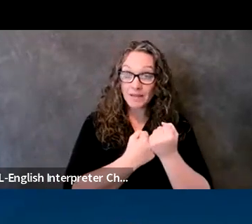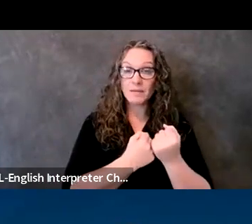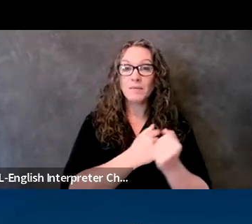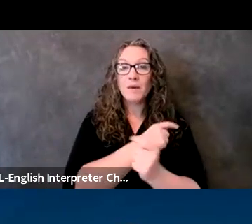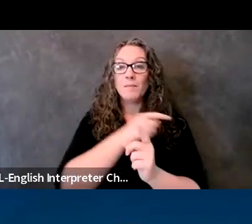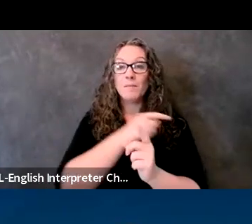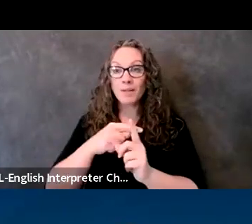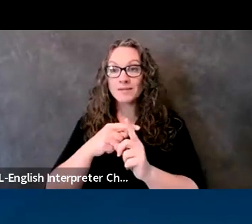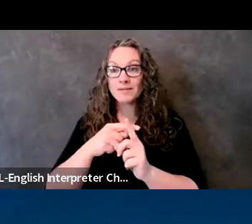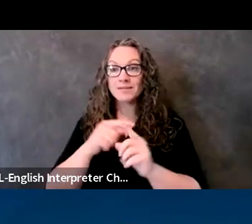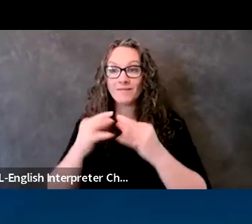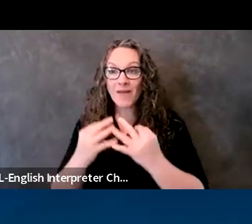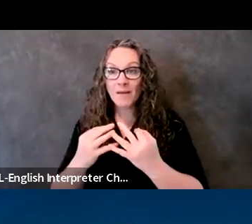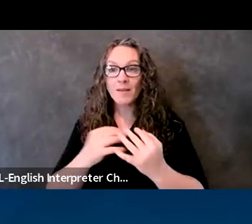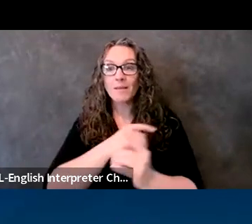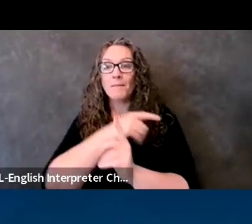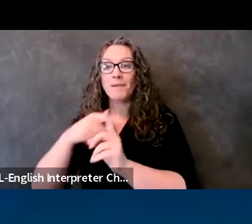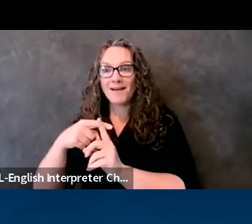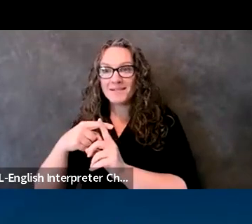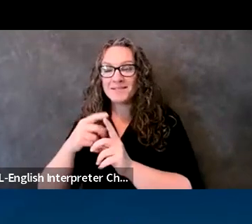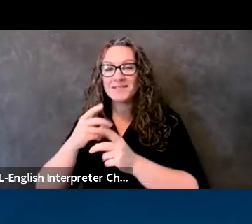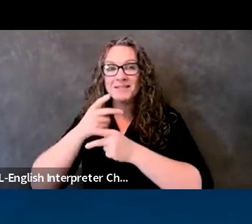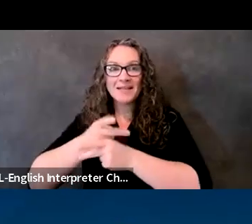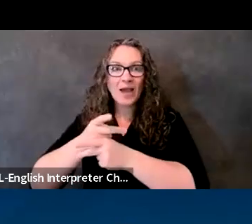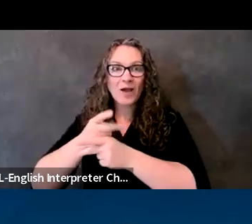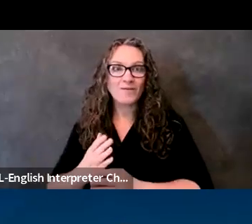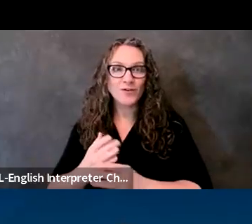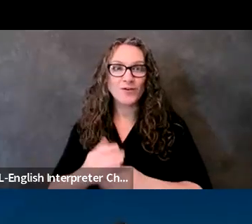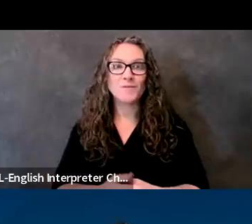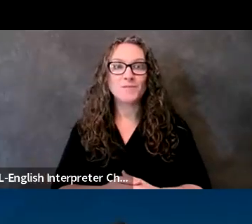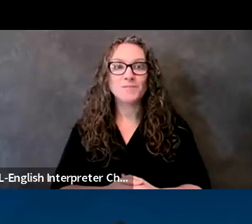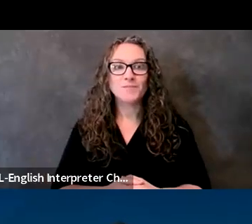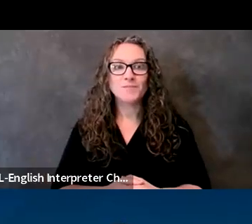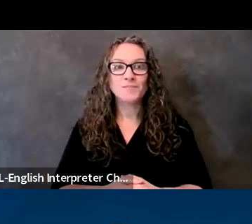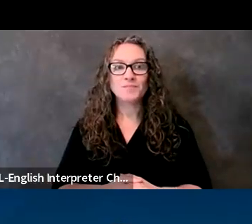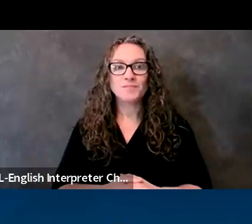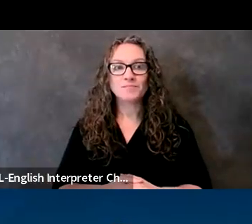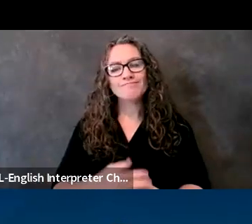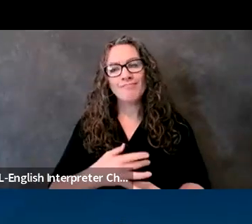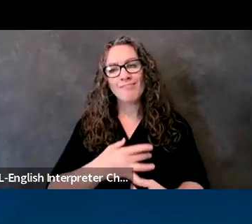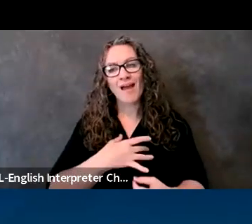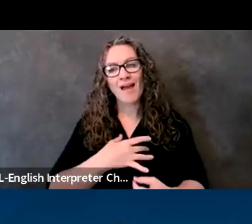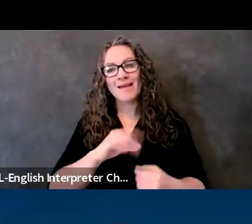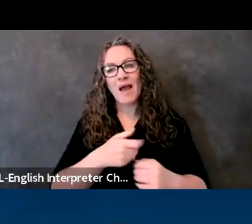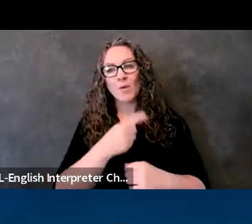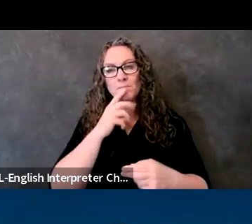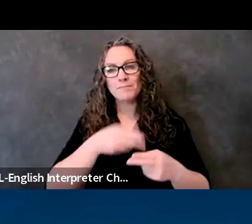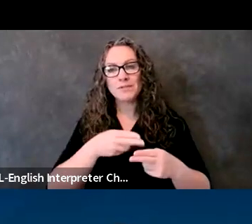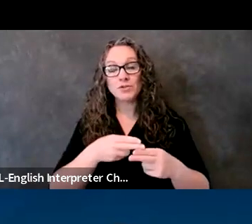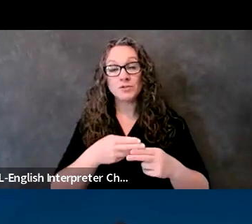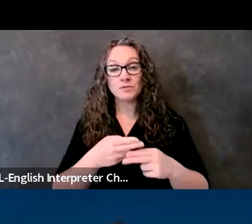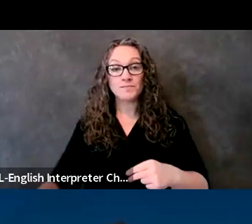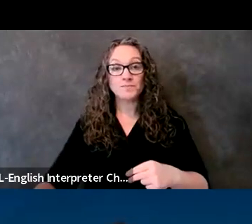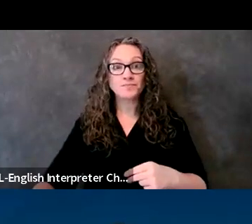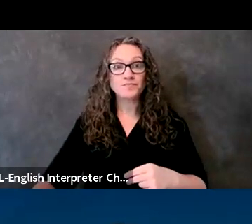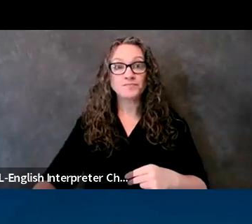and caregivers. And I like how you brought up how, you know, utilizing CMIS allows you